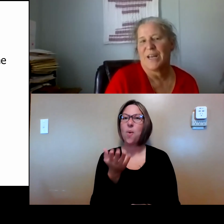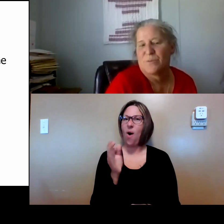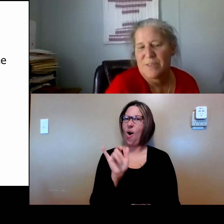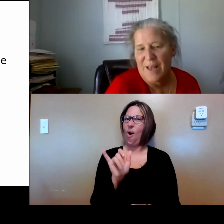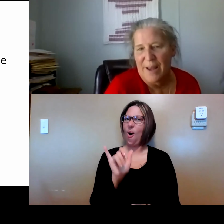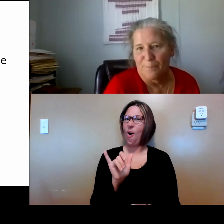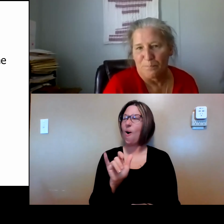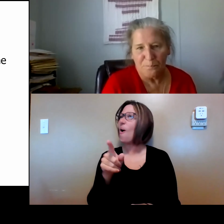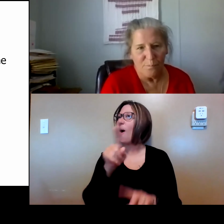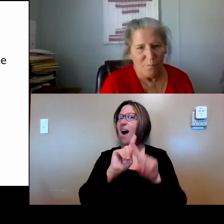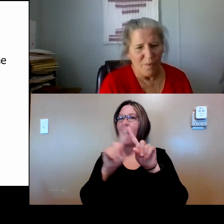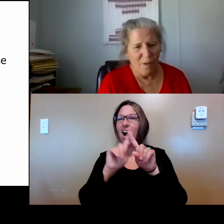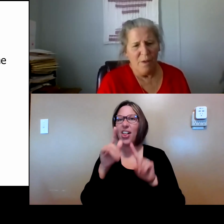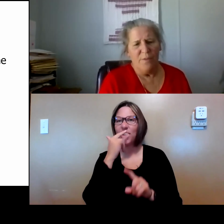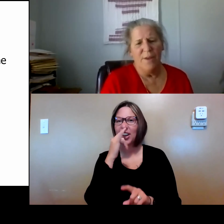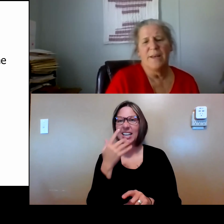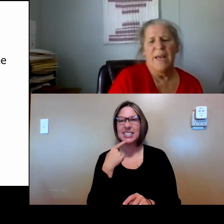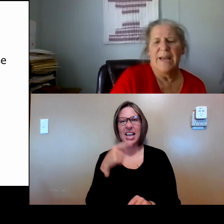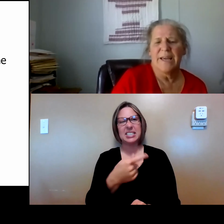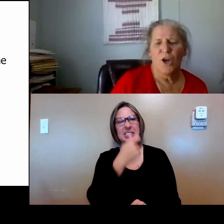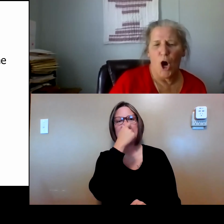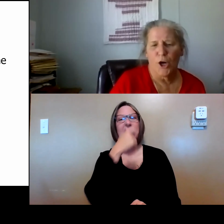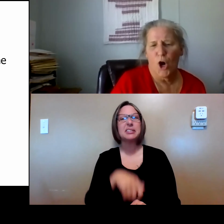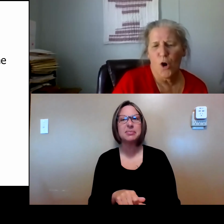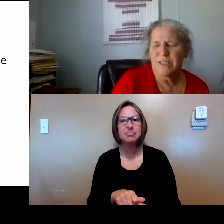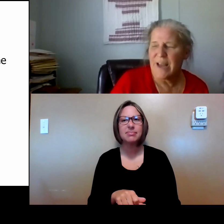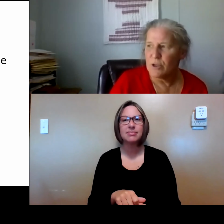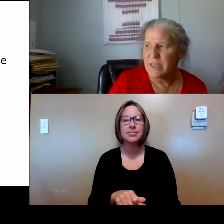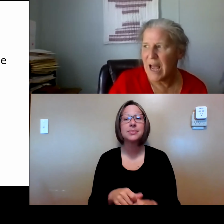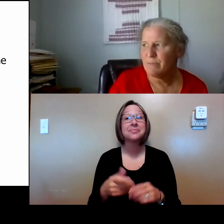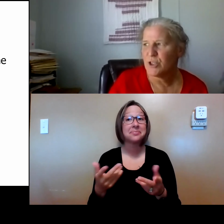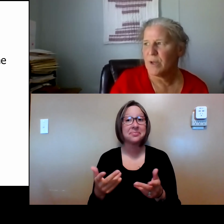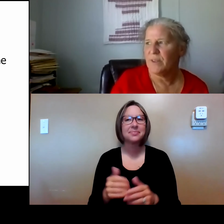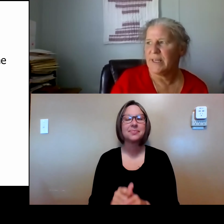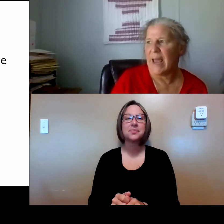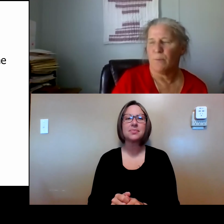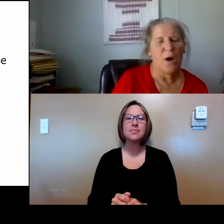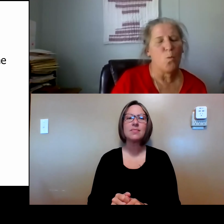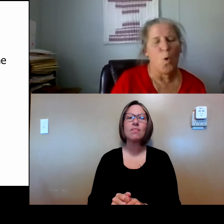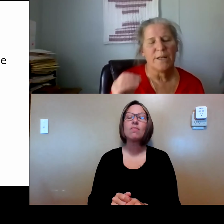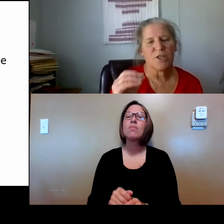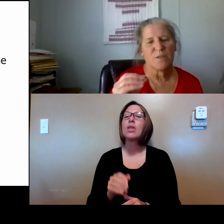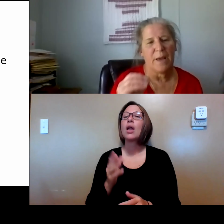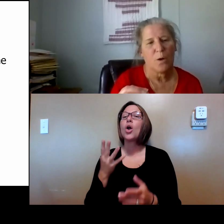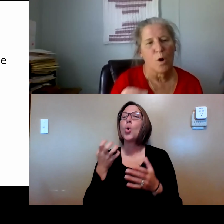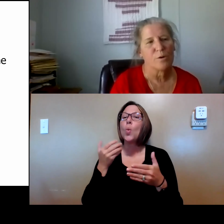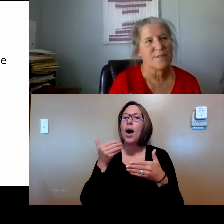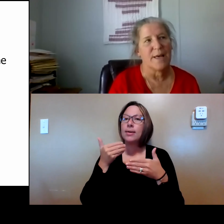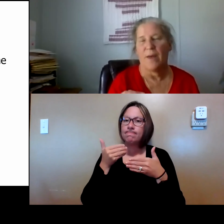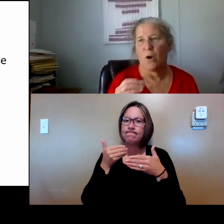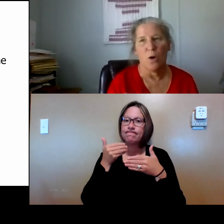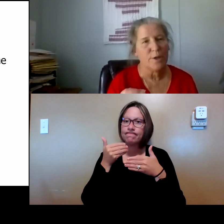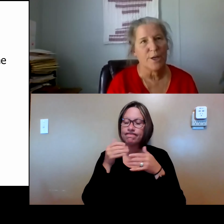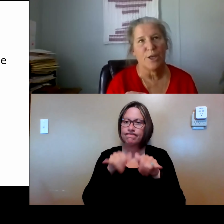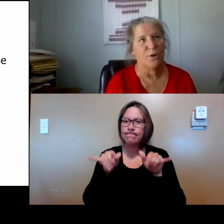other kids would say. Then it can occur several times during the day. We don't want to just pick words